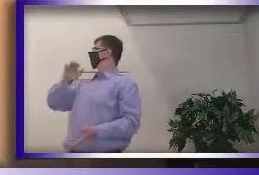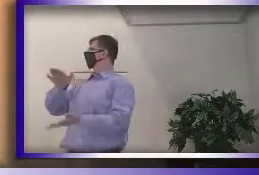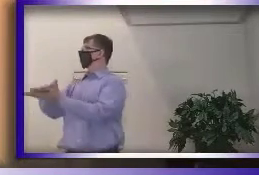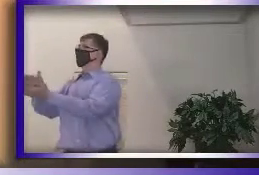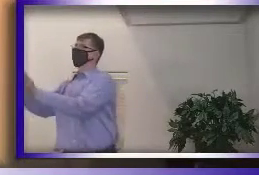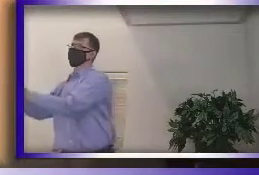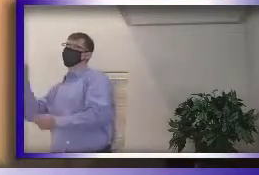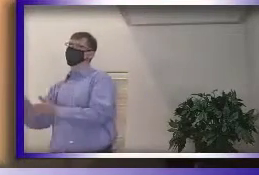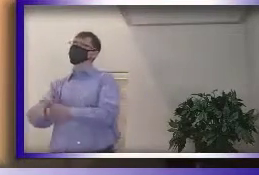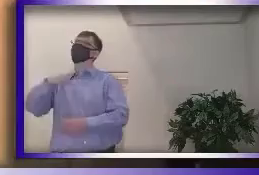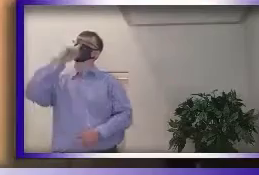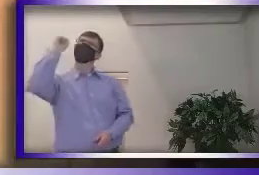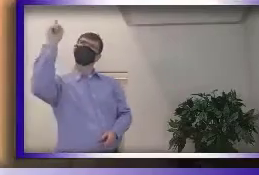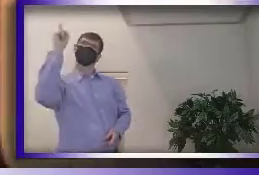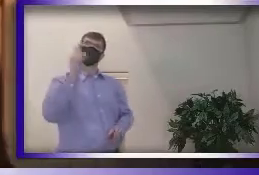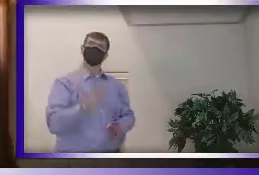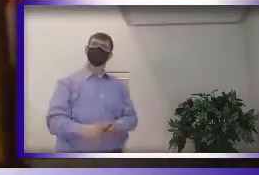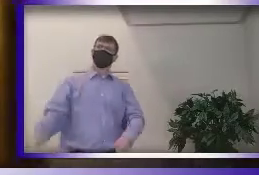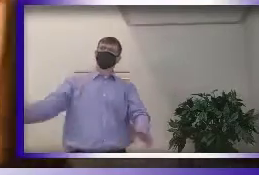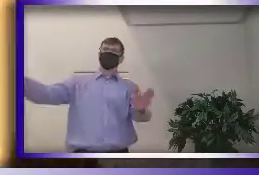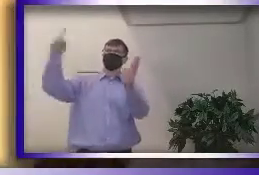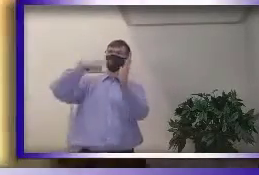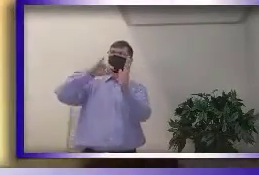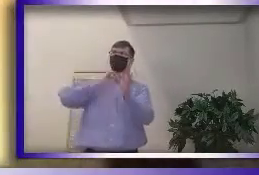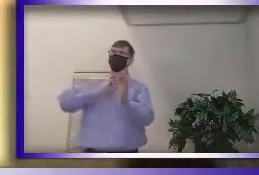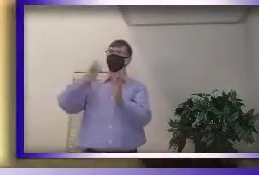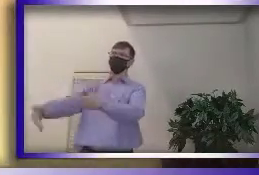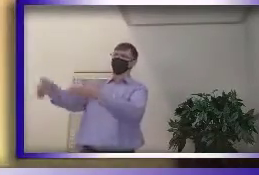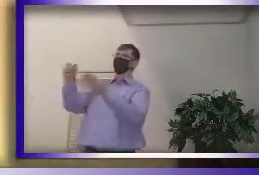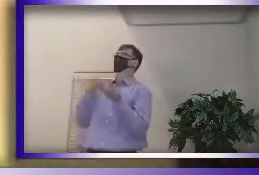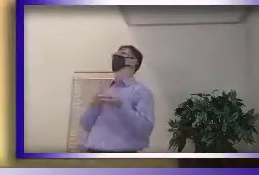who got Spanish into the public schools in Massachusetts.